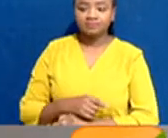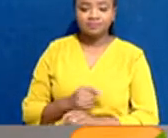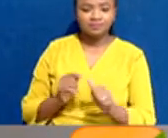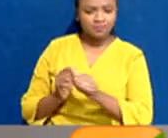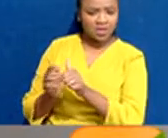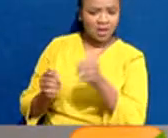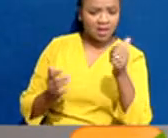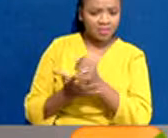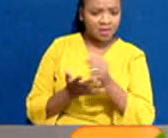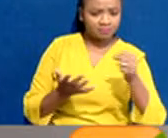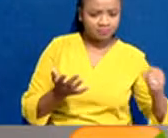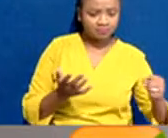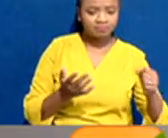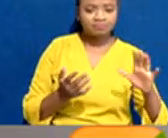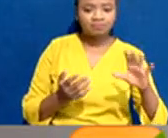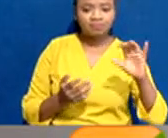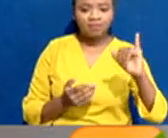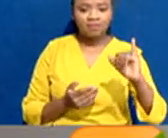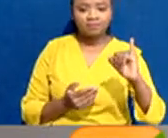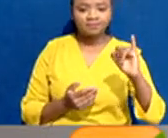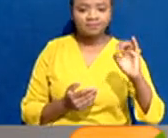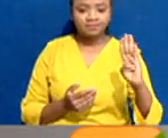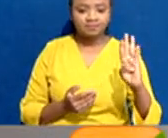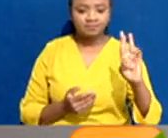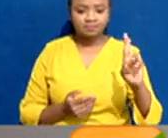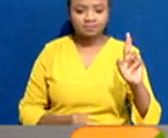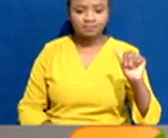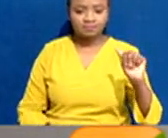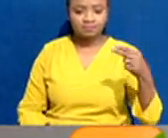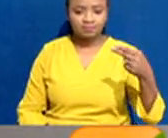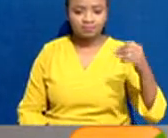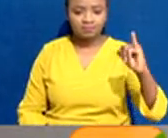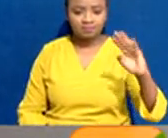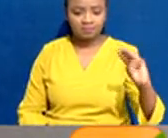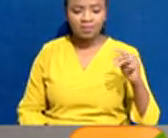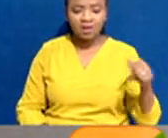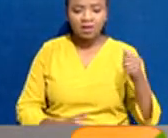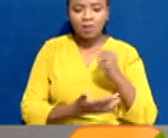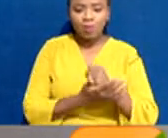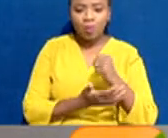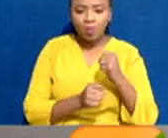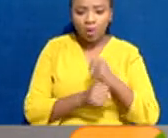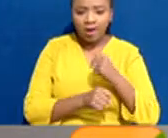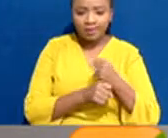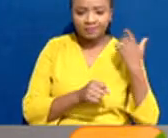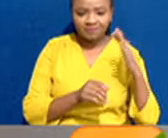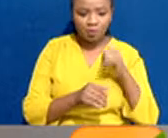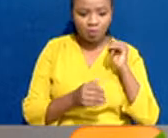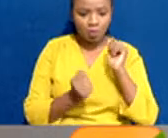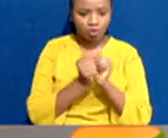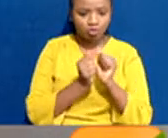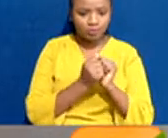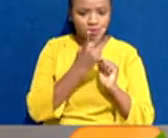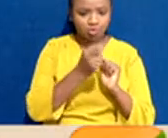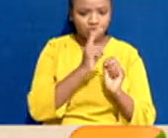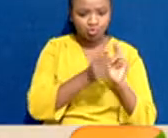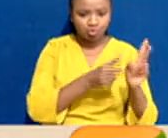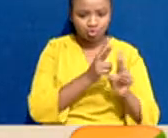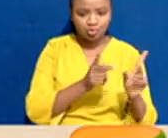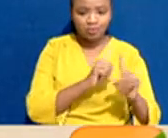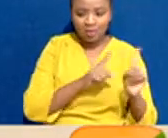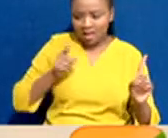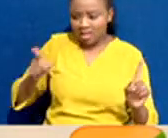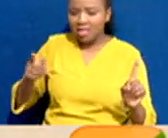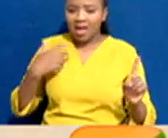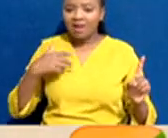Abraham Serem, who held the position in acting capacity since October 2022, has over 31 years experience in the